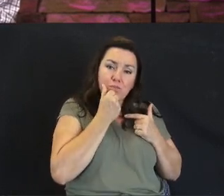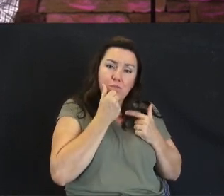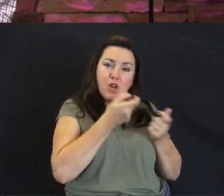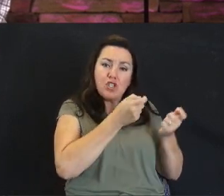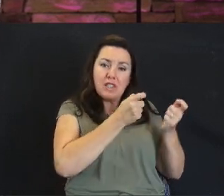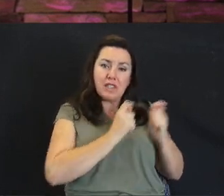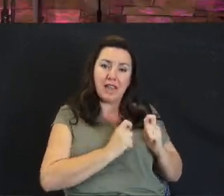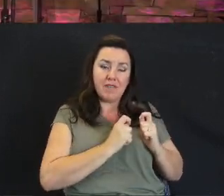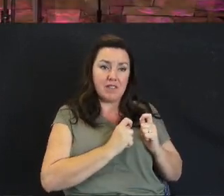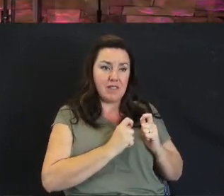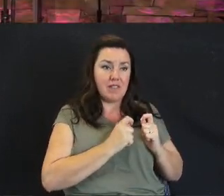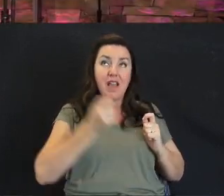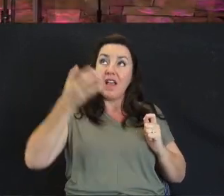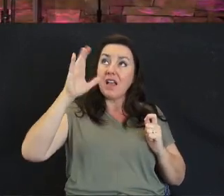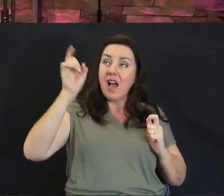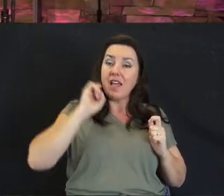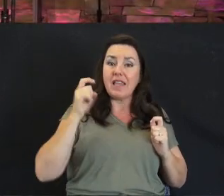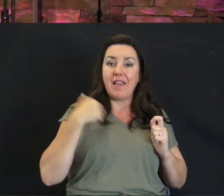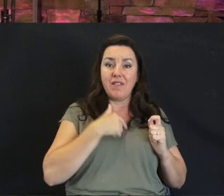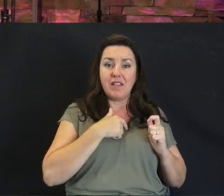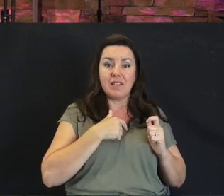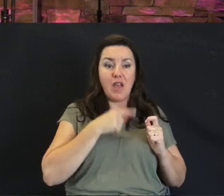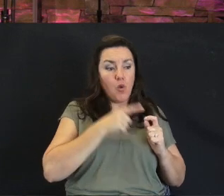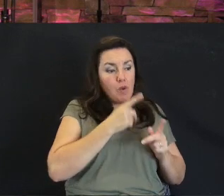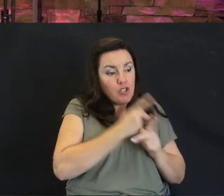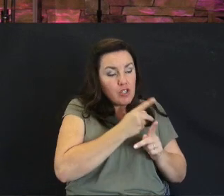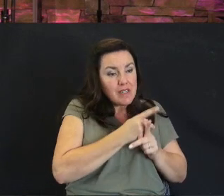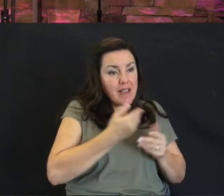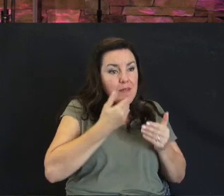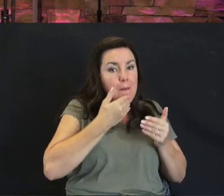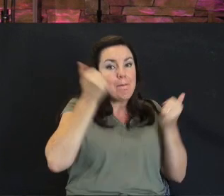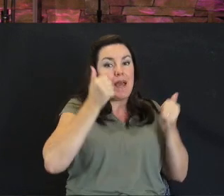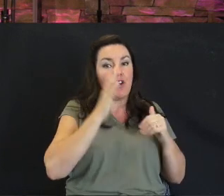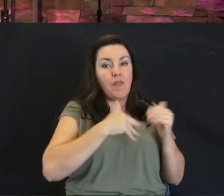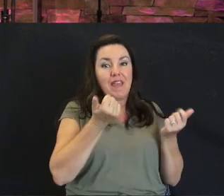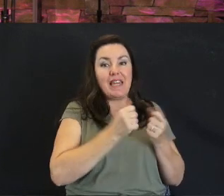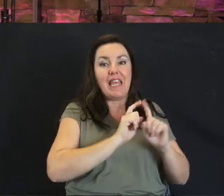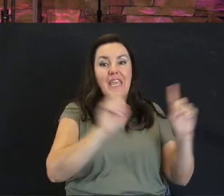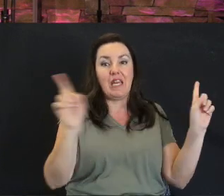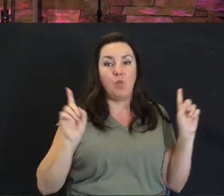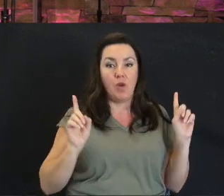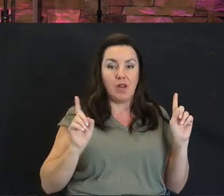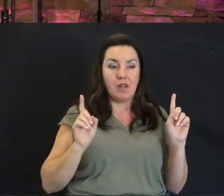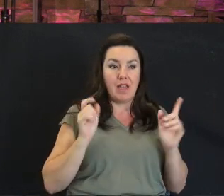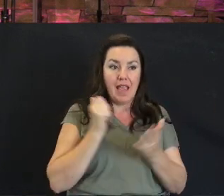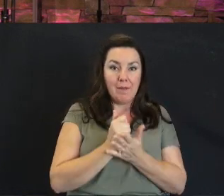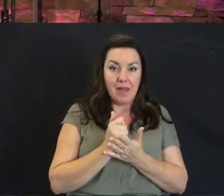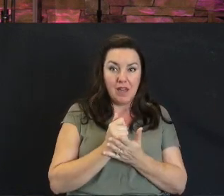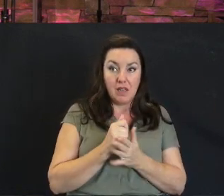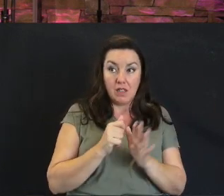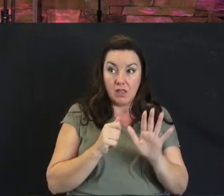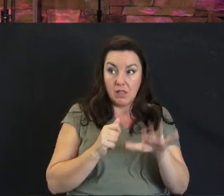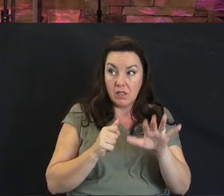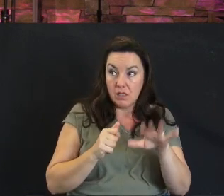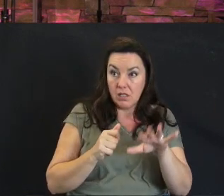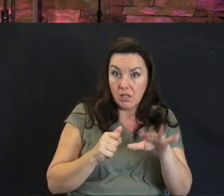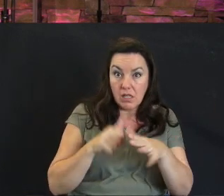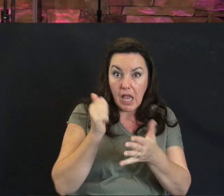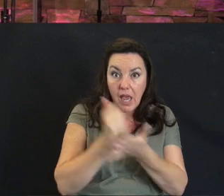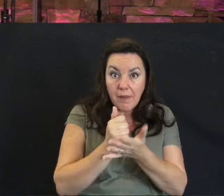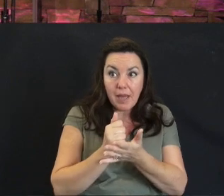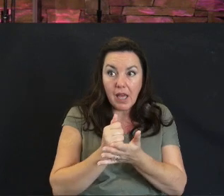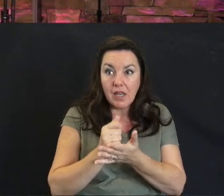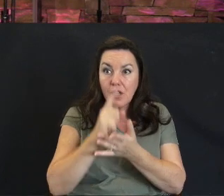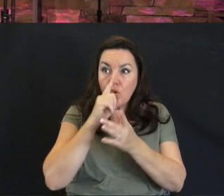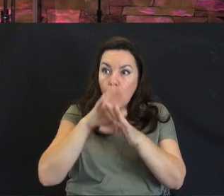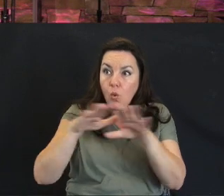That God has put Into our lives We should treat them Better than anybody else Do I hear an amen? Amen That wasn't very rousing Got me concerned